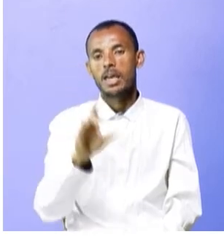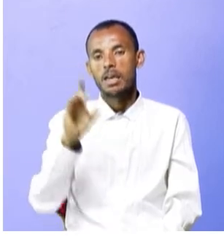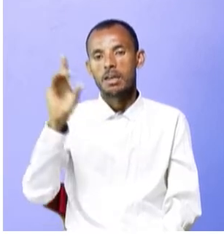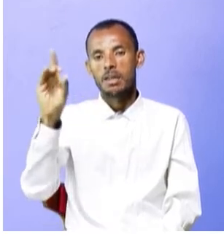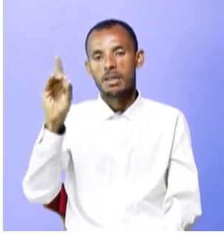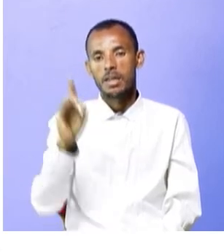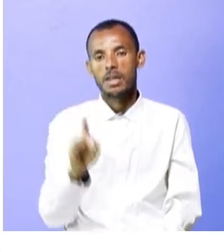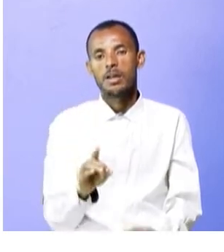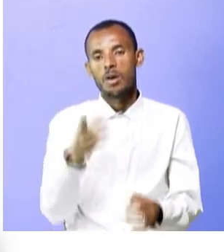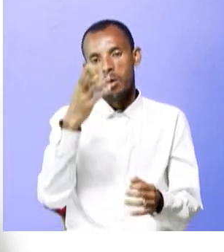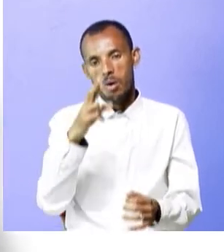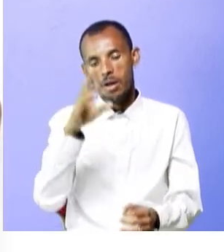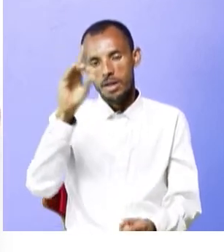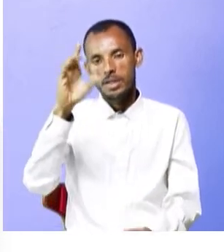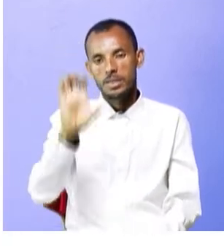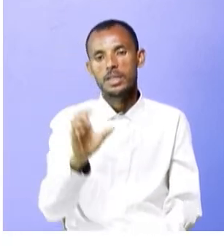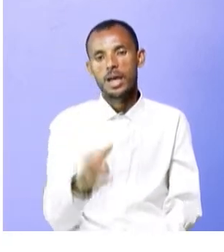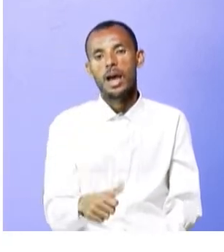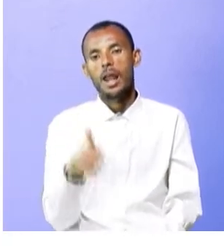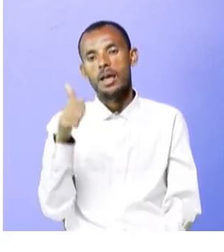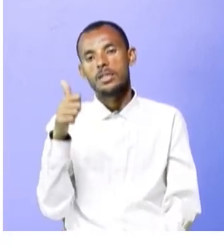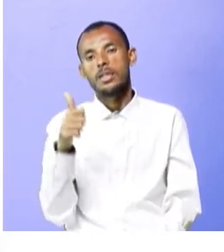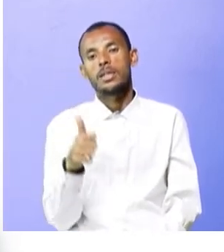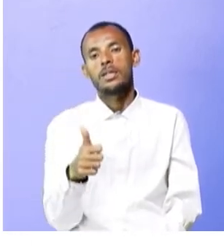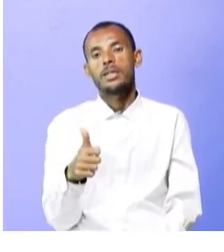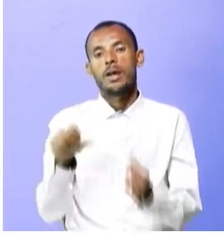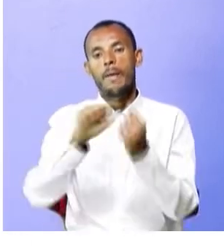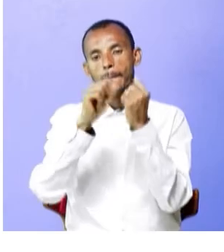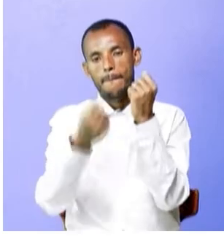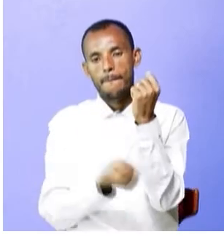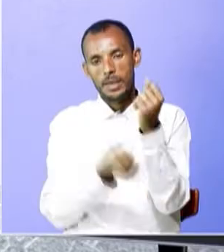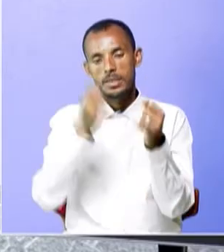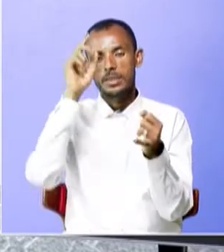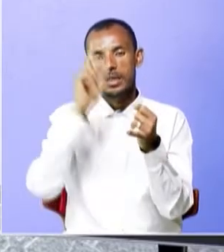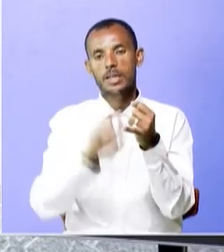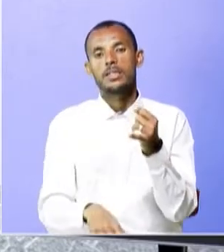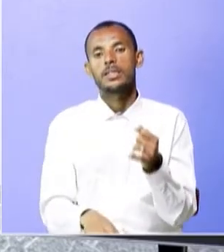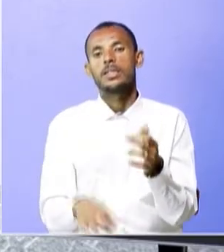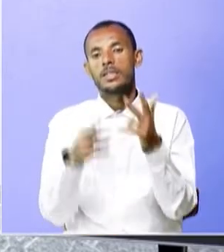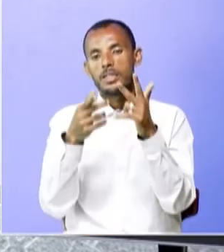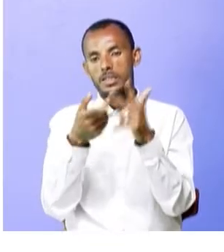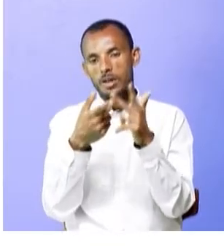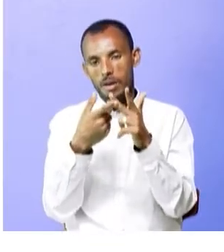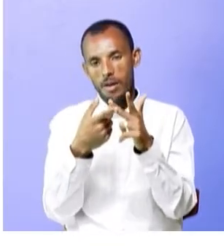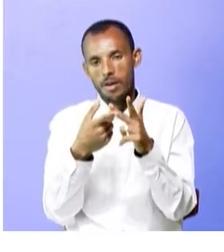or DC is another base edge. The third one